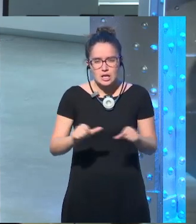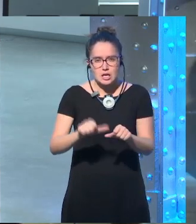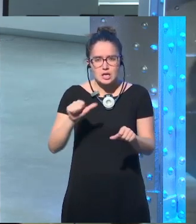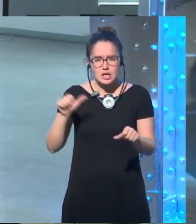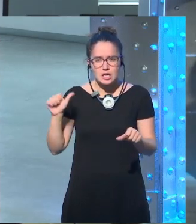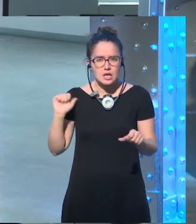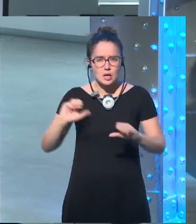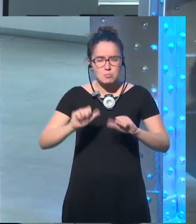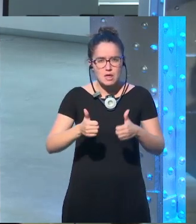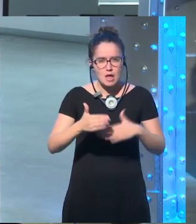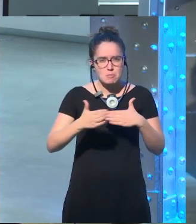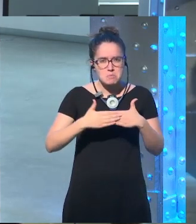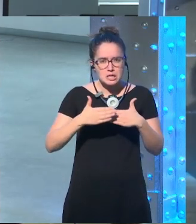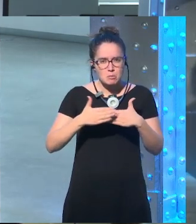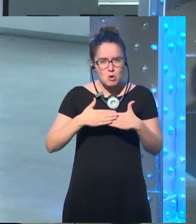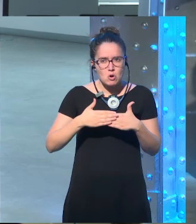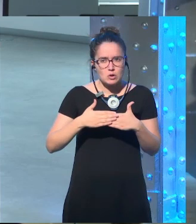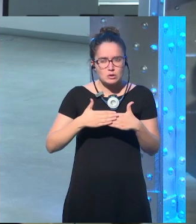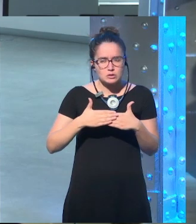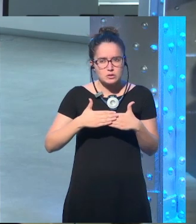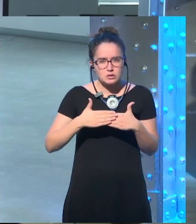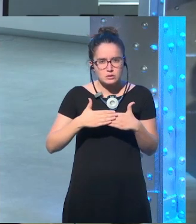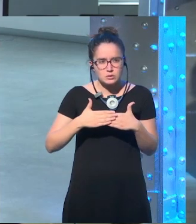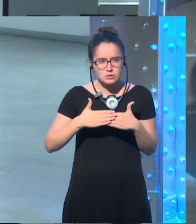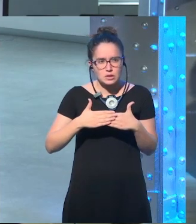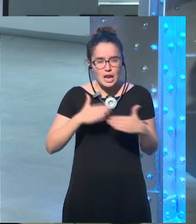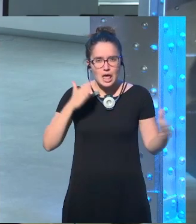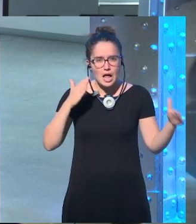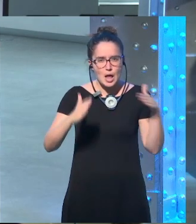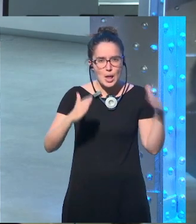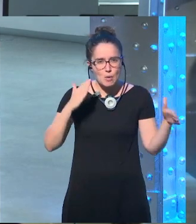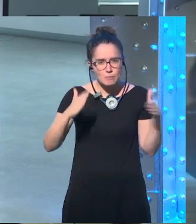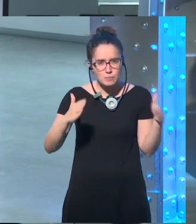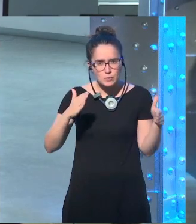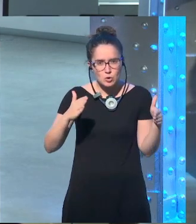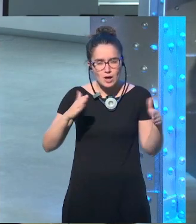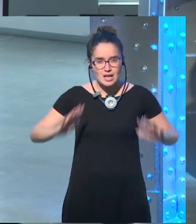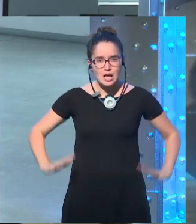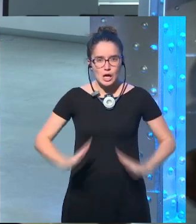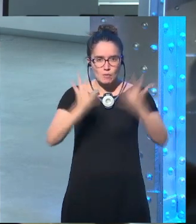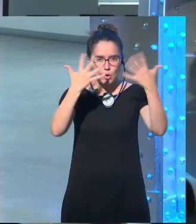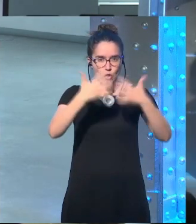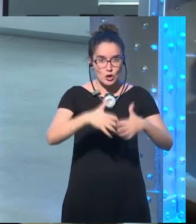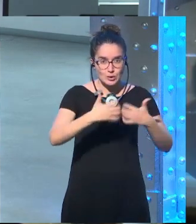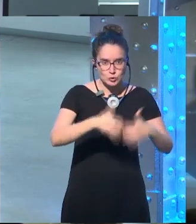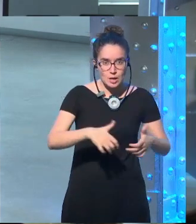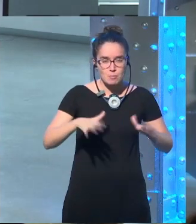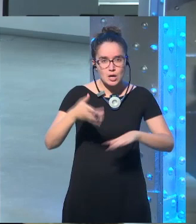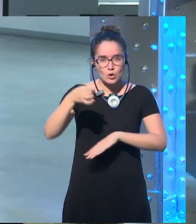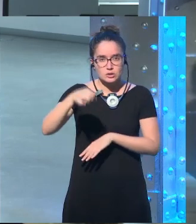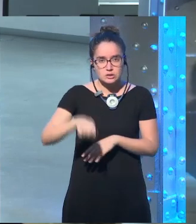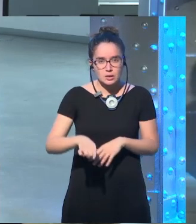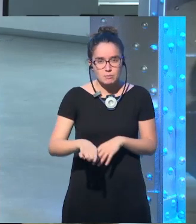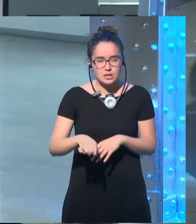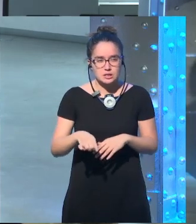early days of the Industrial Revolution, but also persisted somewhat or